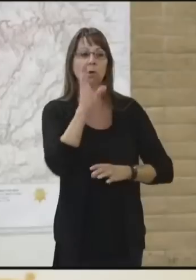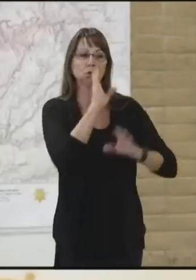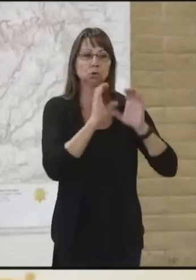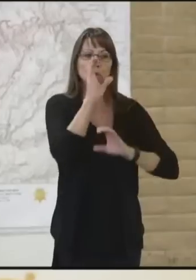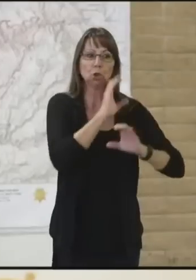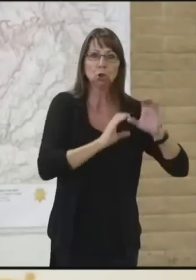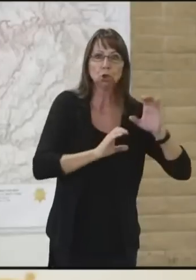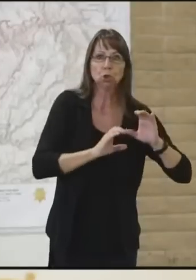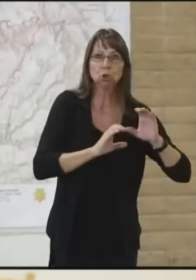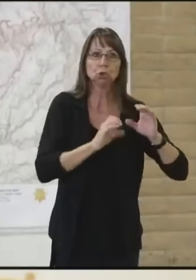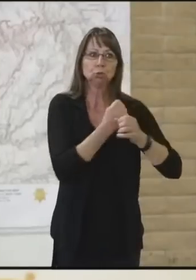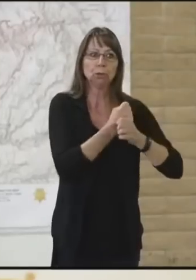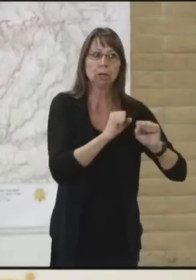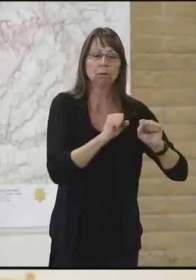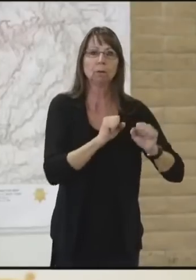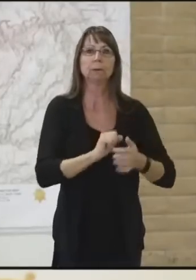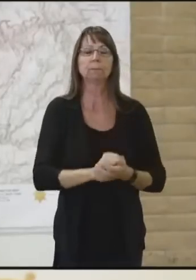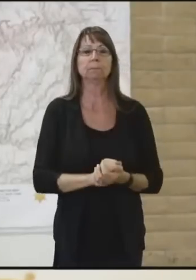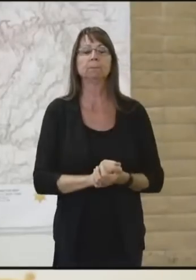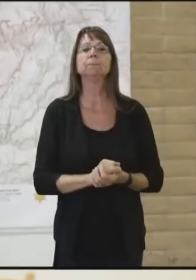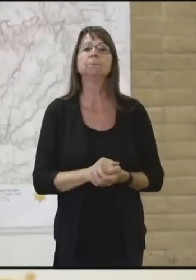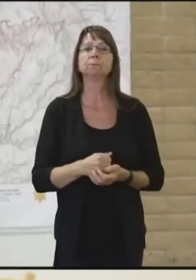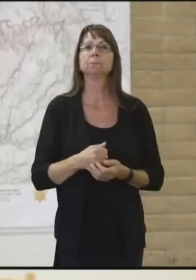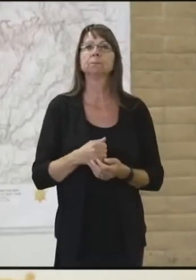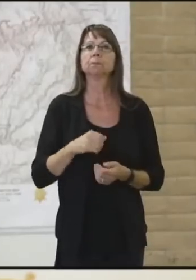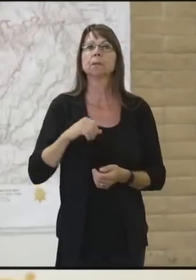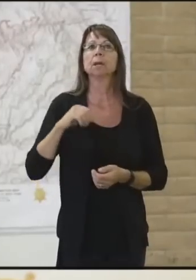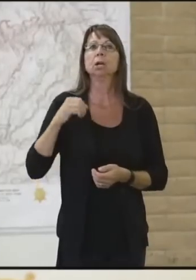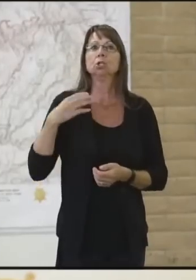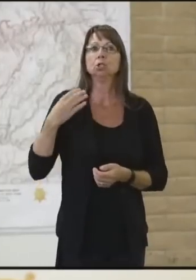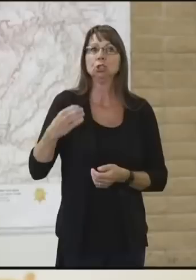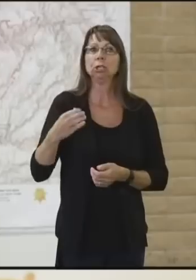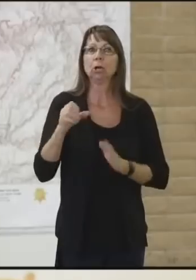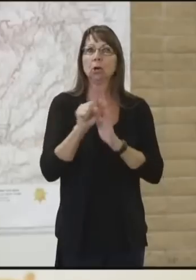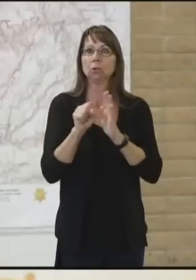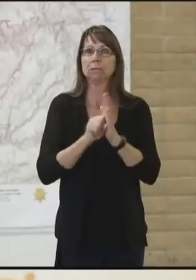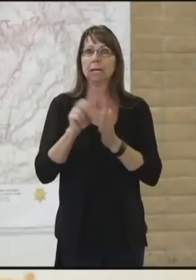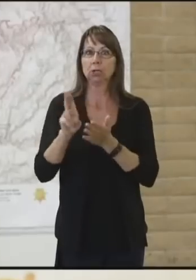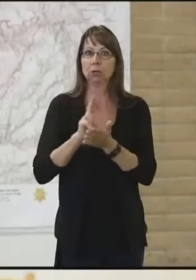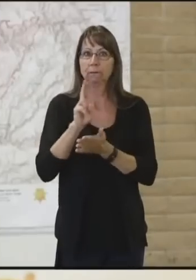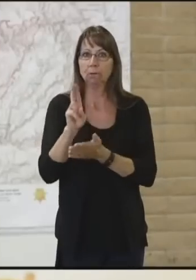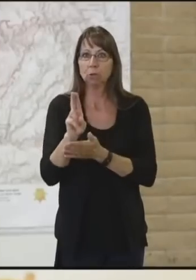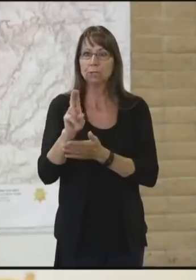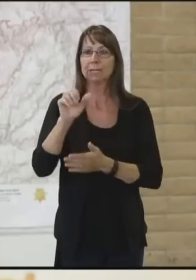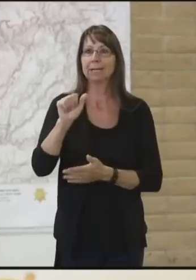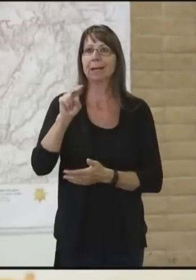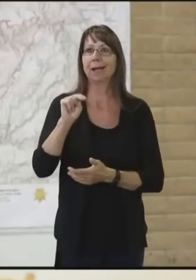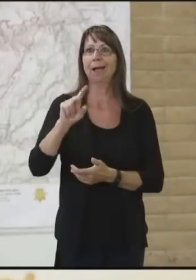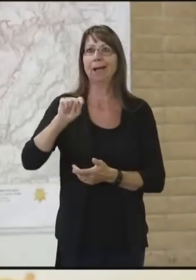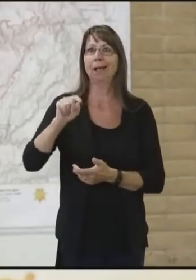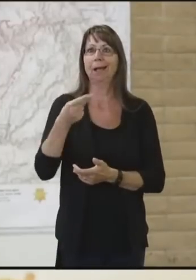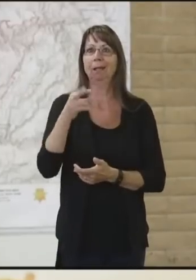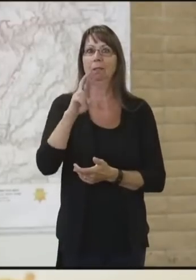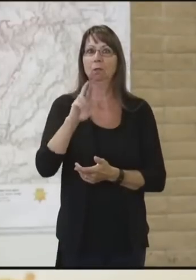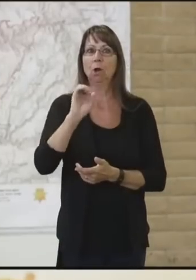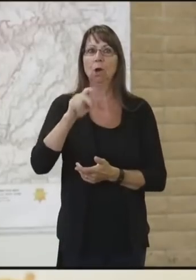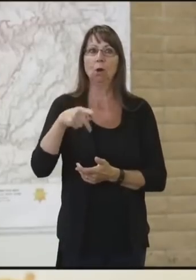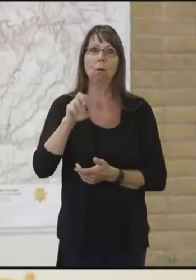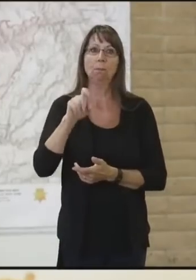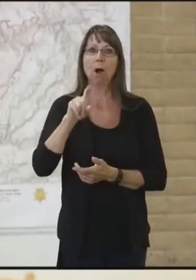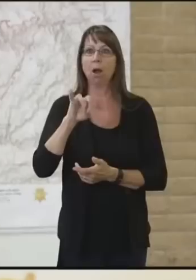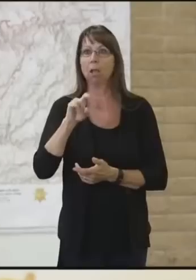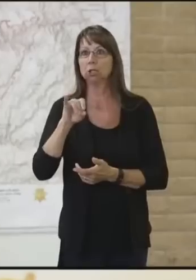of anthropologists from Chico State University are assisting our detectives with searching areas impacted by the